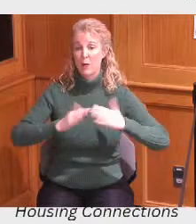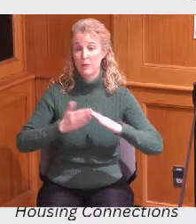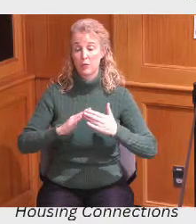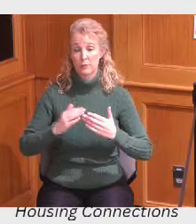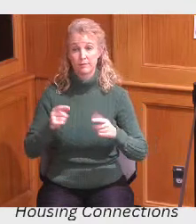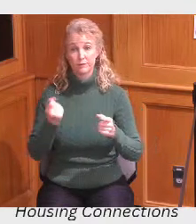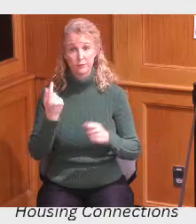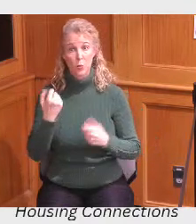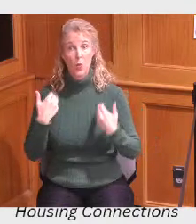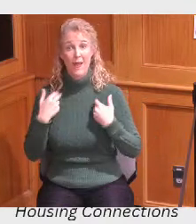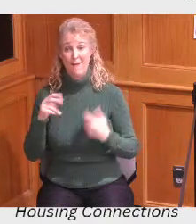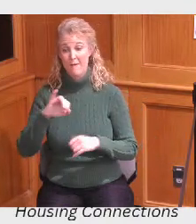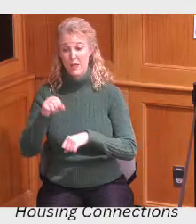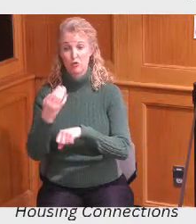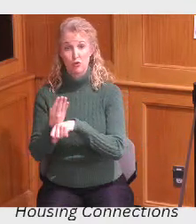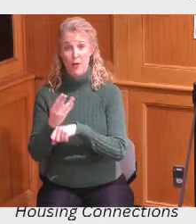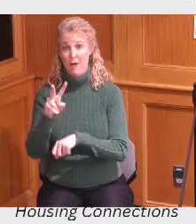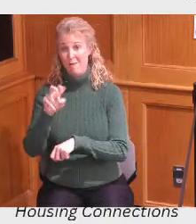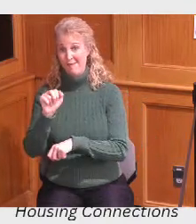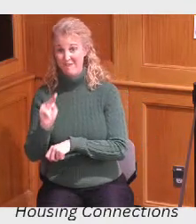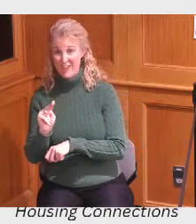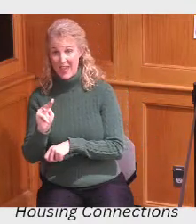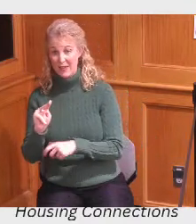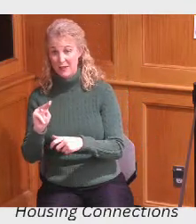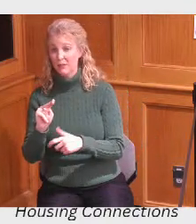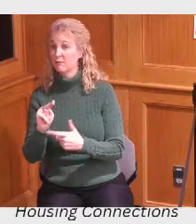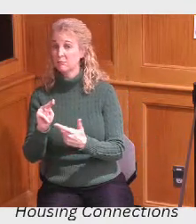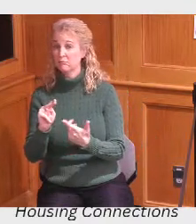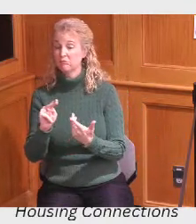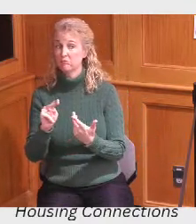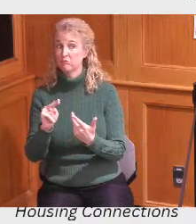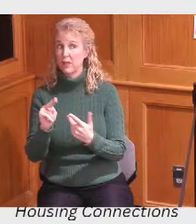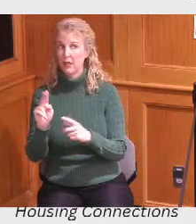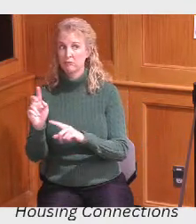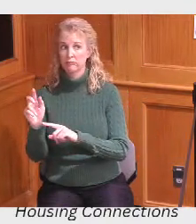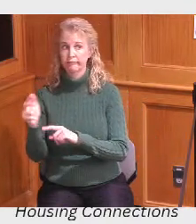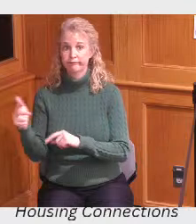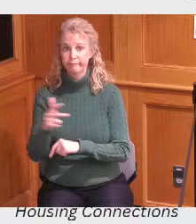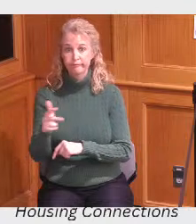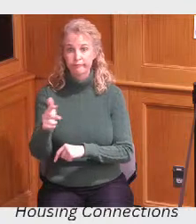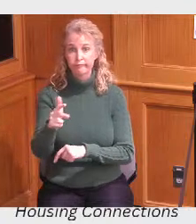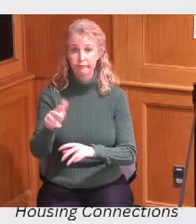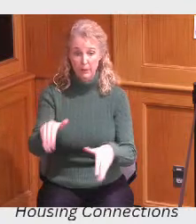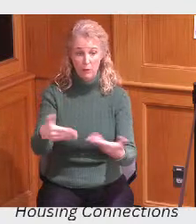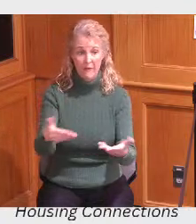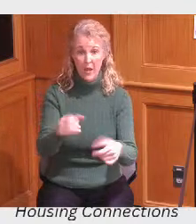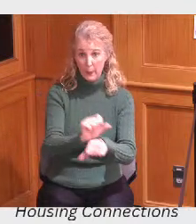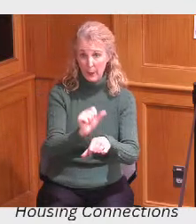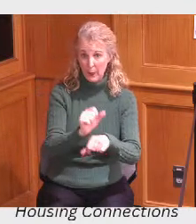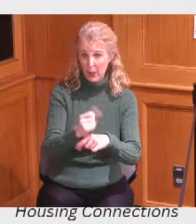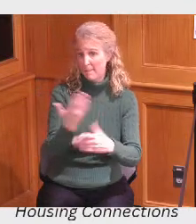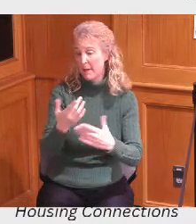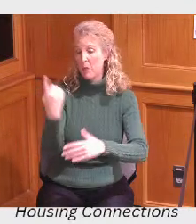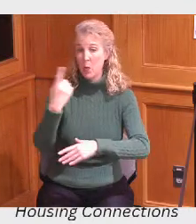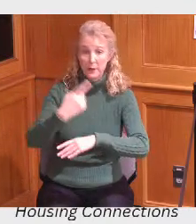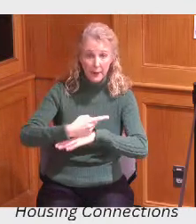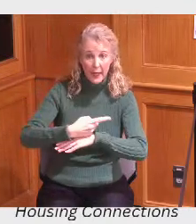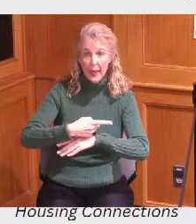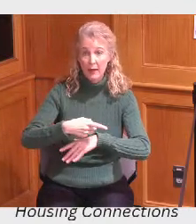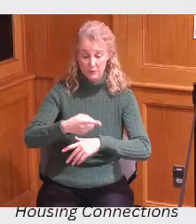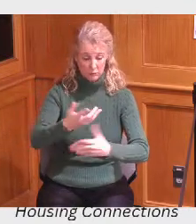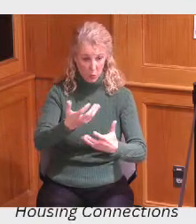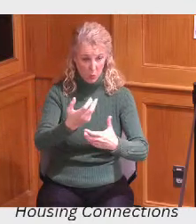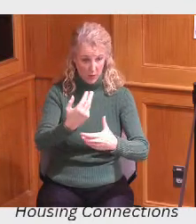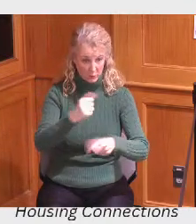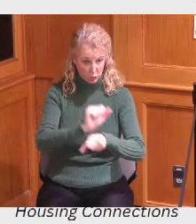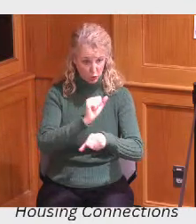van that goes around during parts of the year and offers day work for